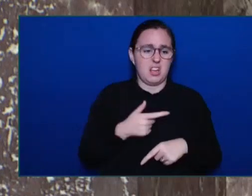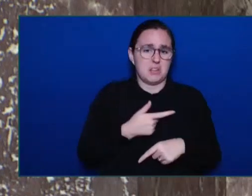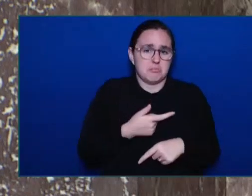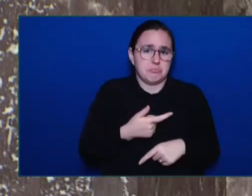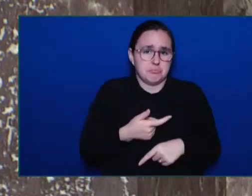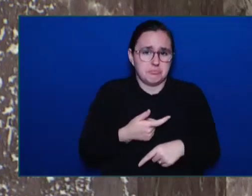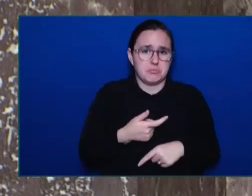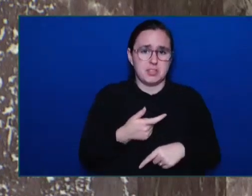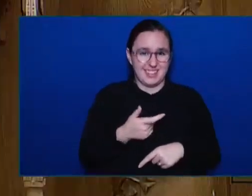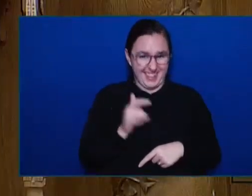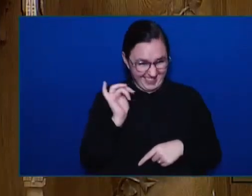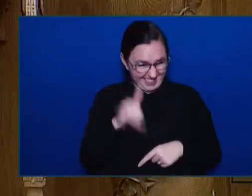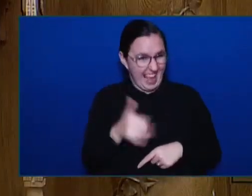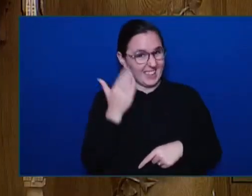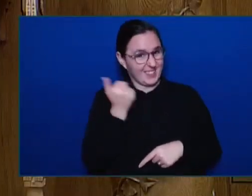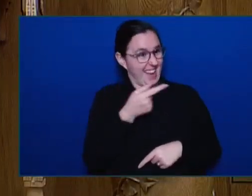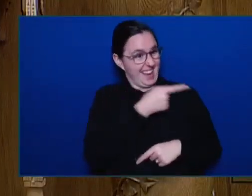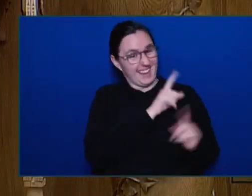province.